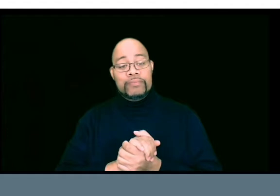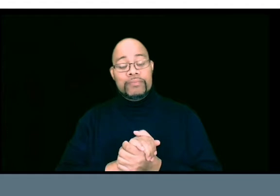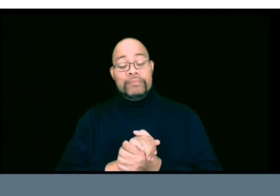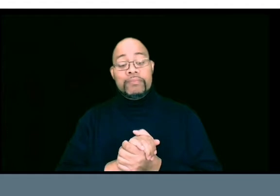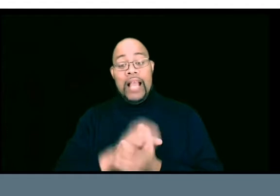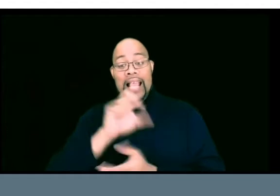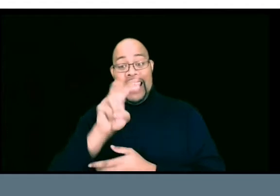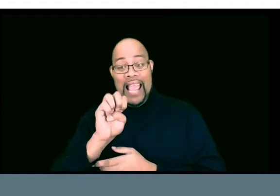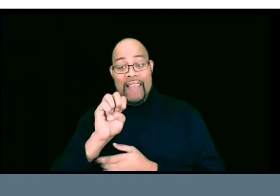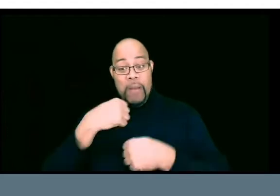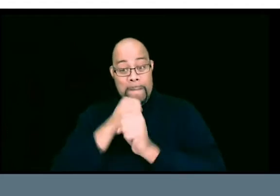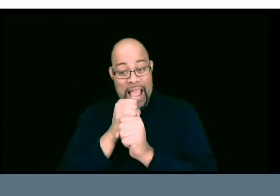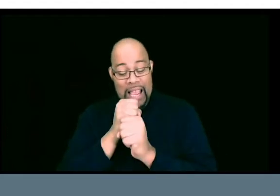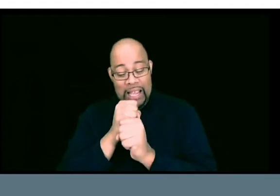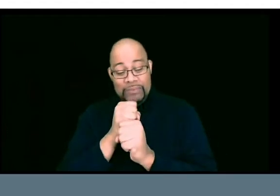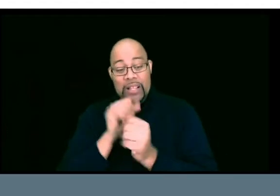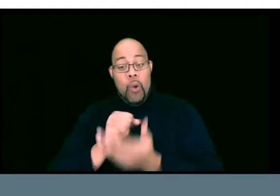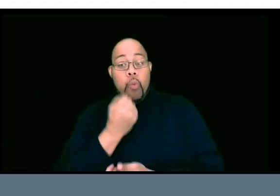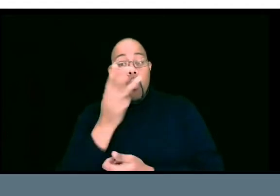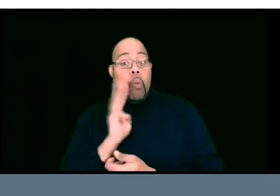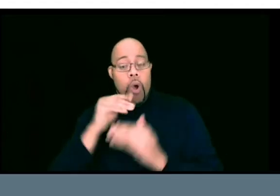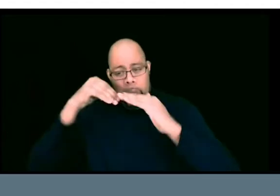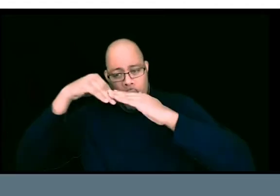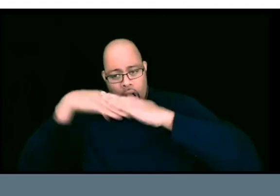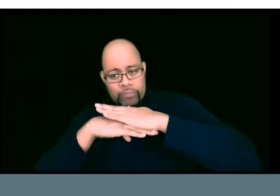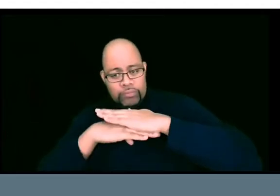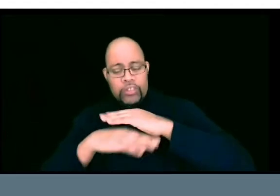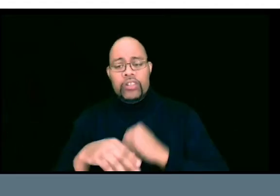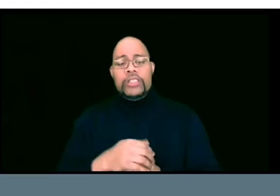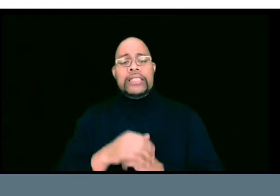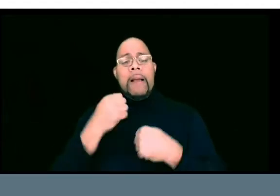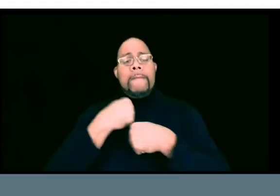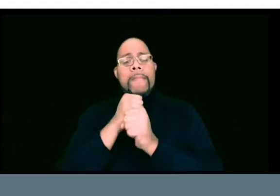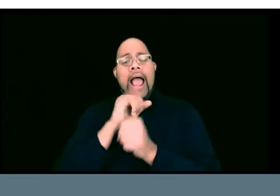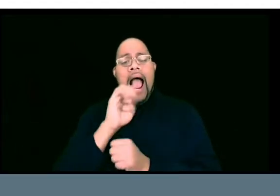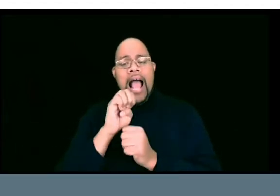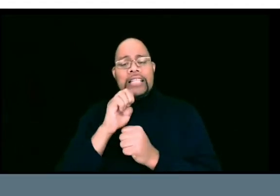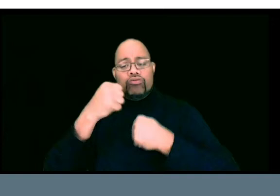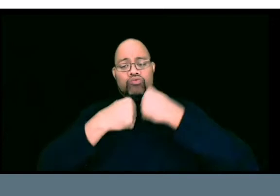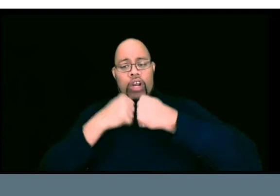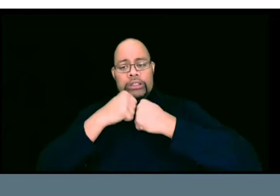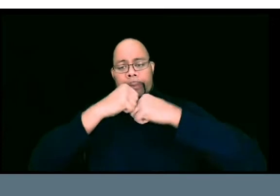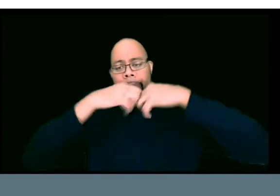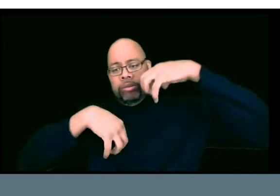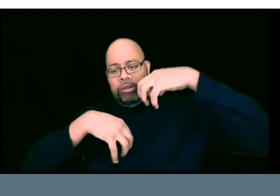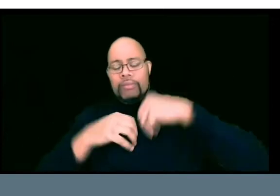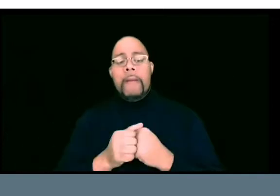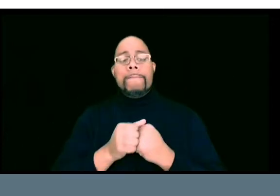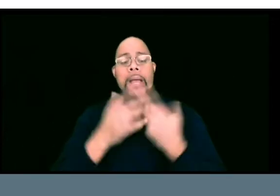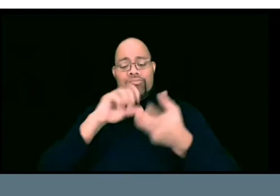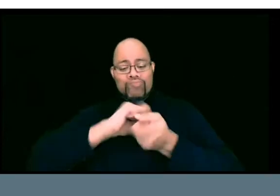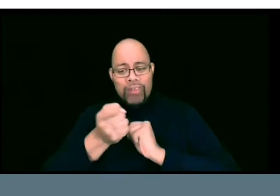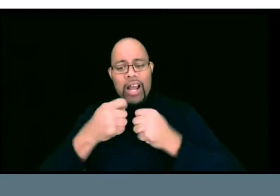these glacier caves are forming and this warm water is getting underneath the actual shelf, it's making the ice